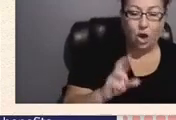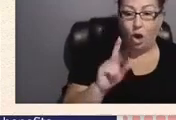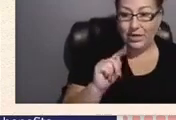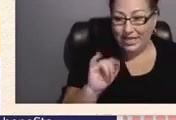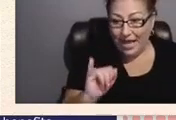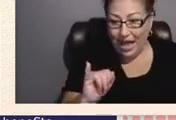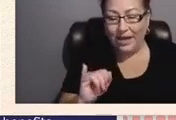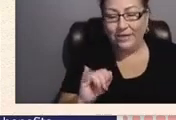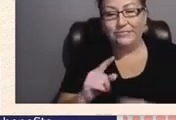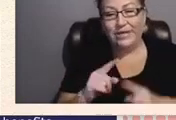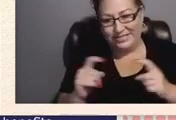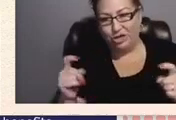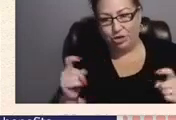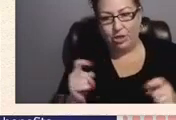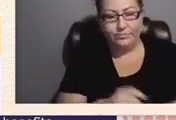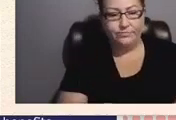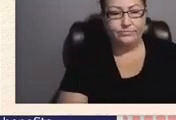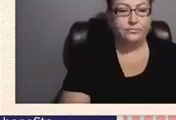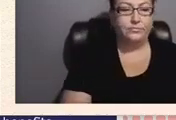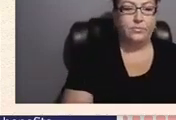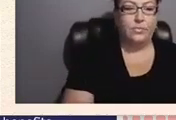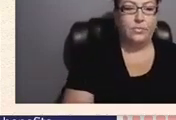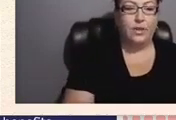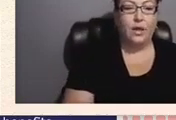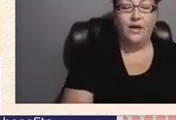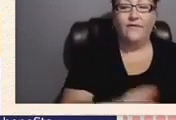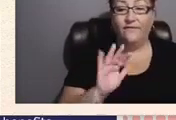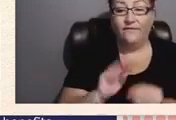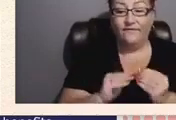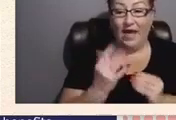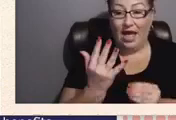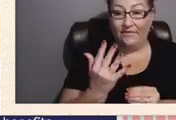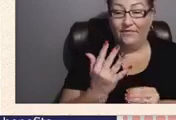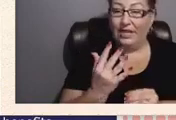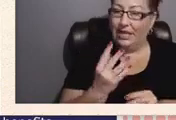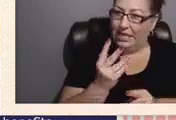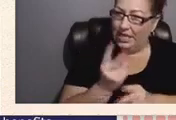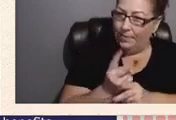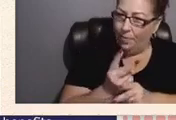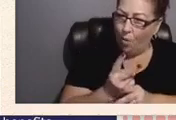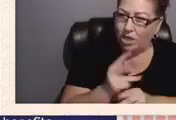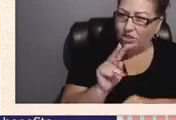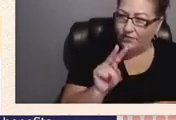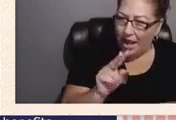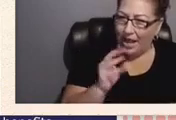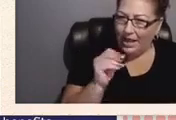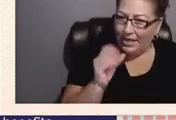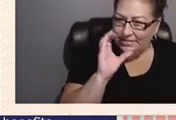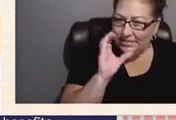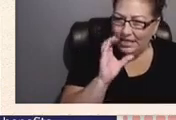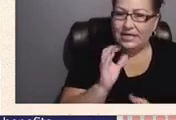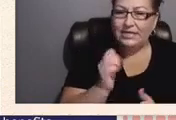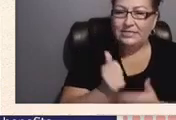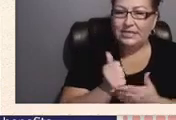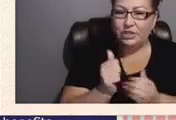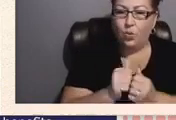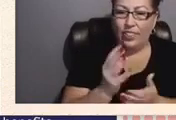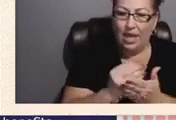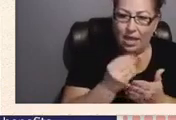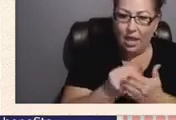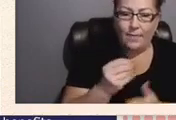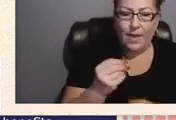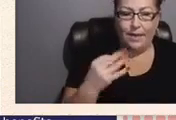RTIs, and etc. 5. Keep a watchful eye and seek assistance with income and benefit